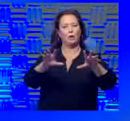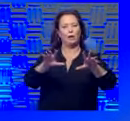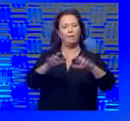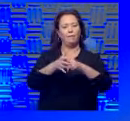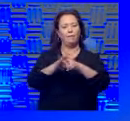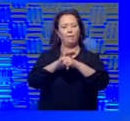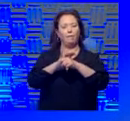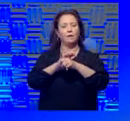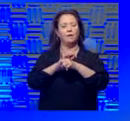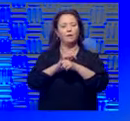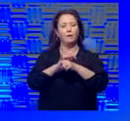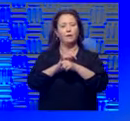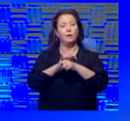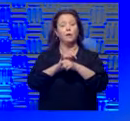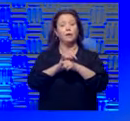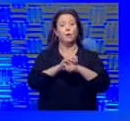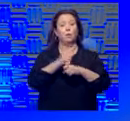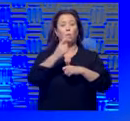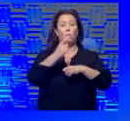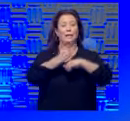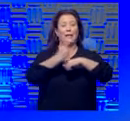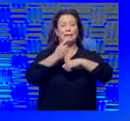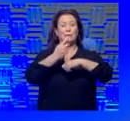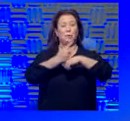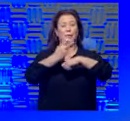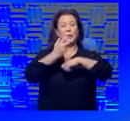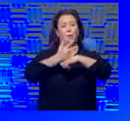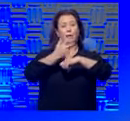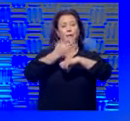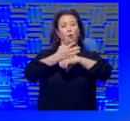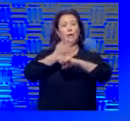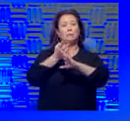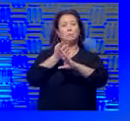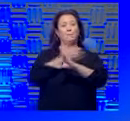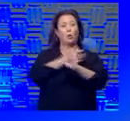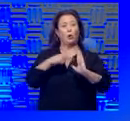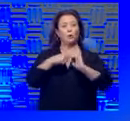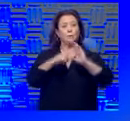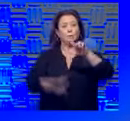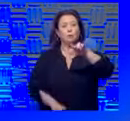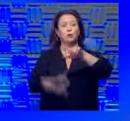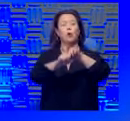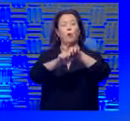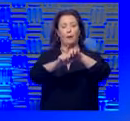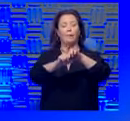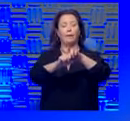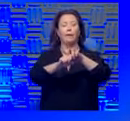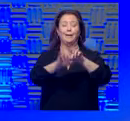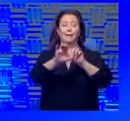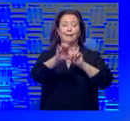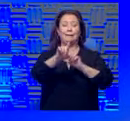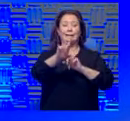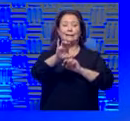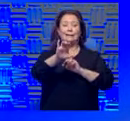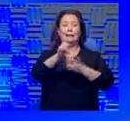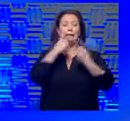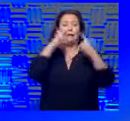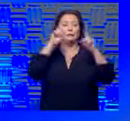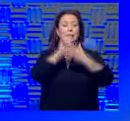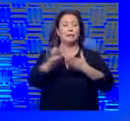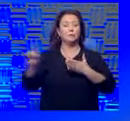virus. Certainly 1 to 2, if not 3 to 4 days prior to any symptoms. And now obviously the CDC last week put out